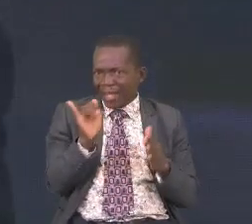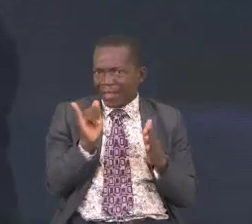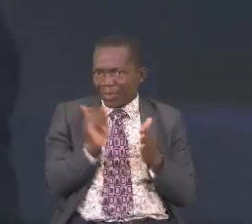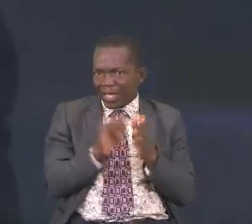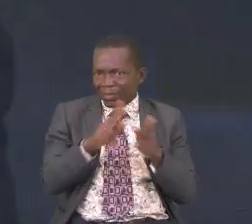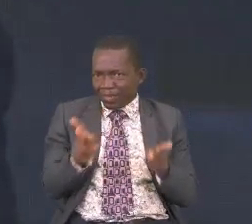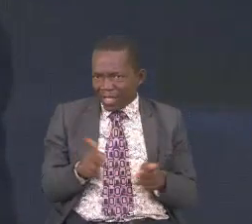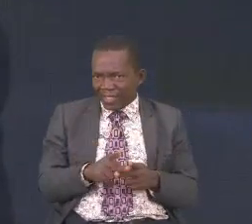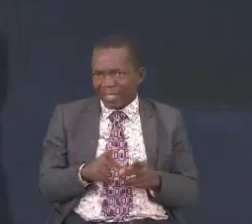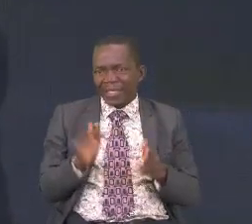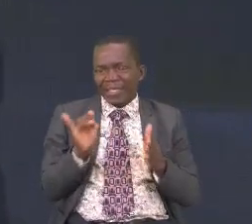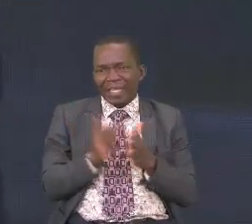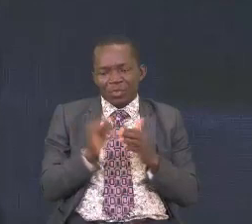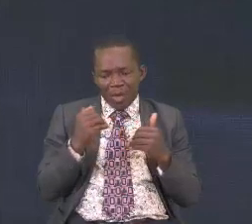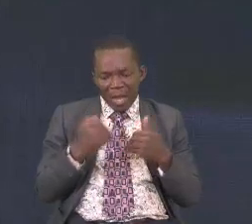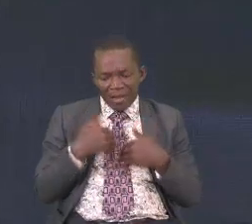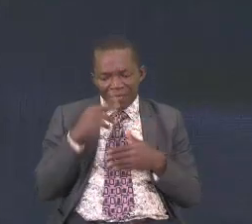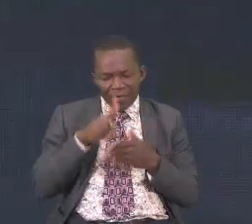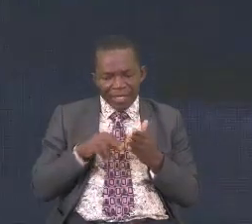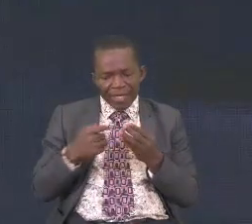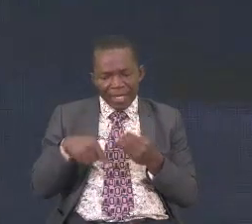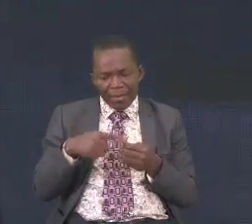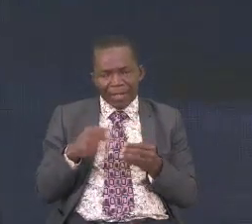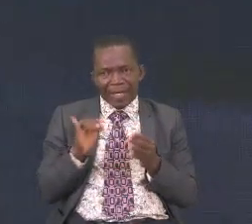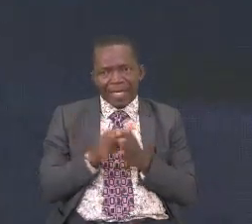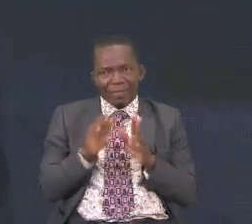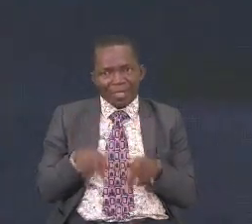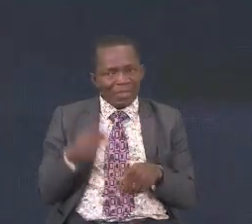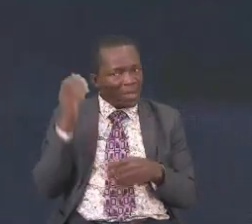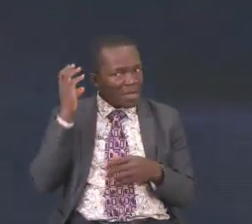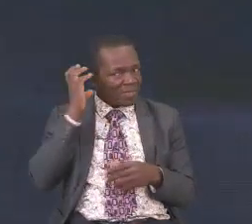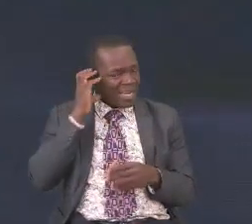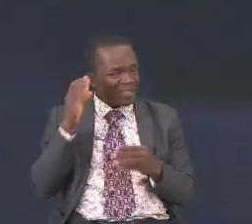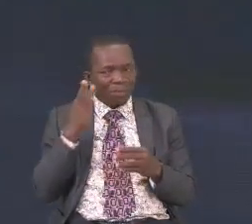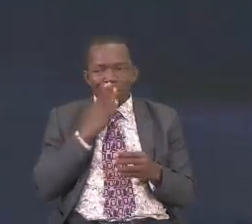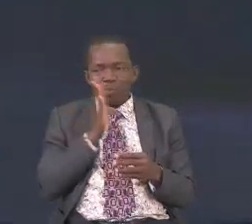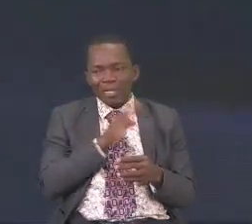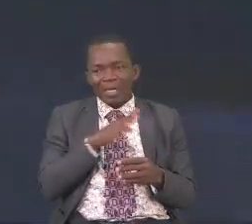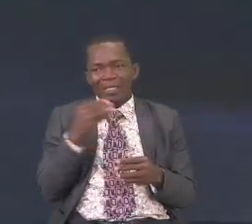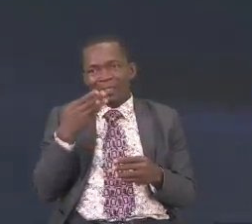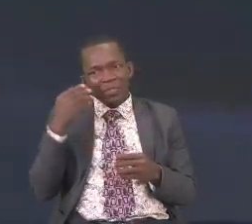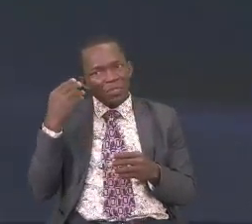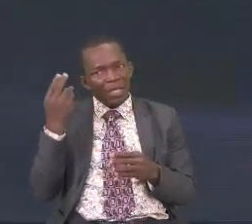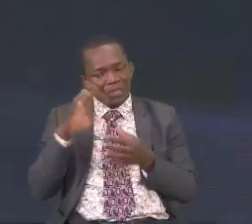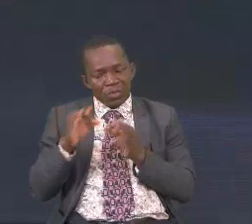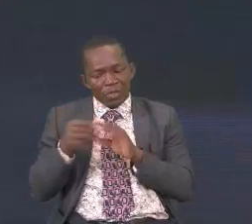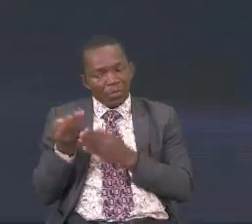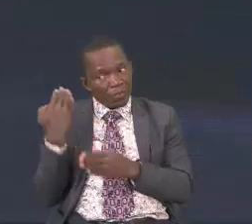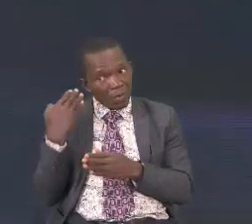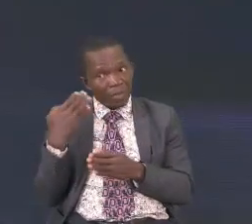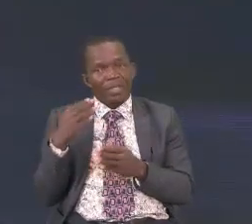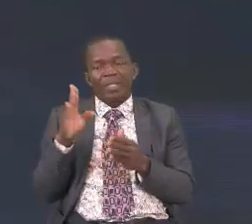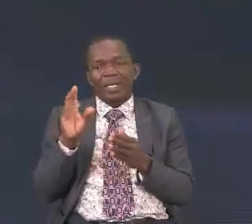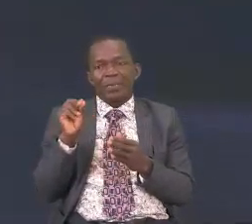place you have been reading about the place you've been hearing stories about you're good there and